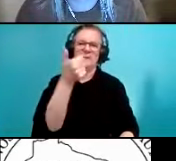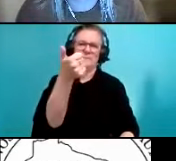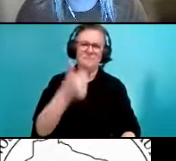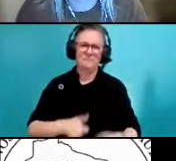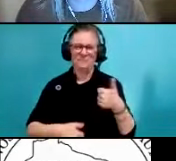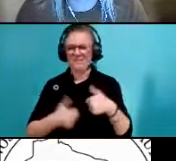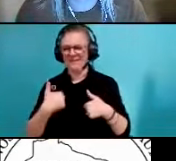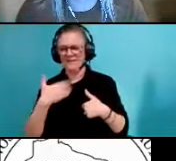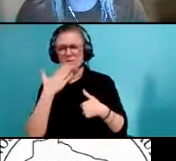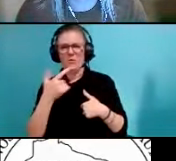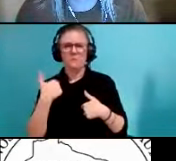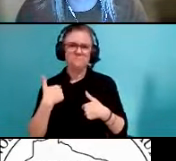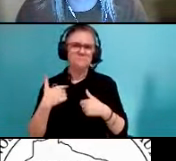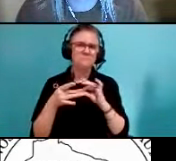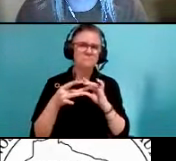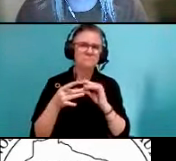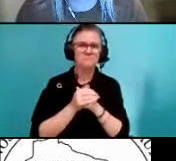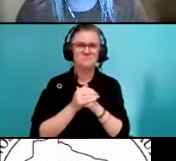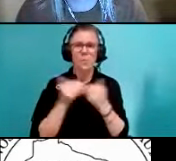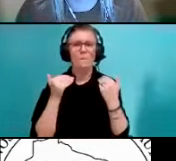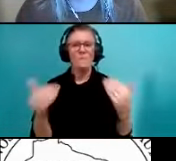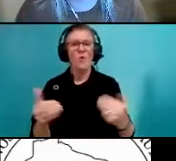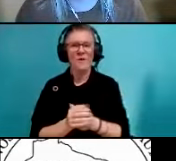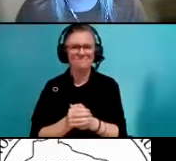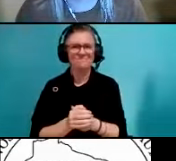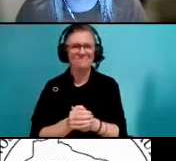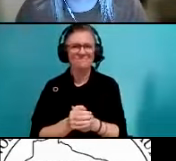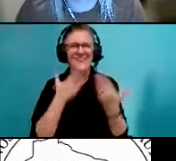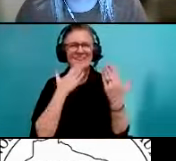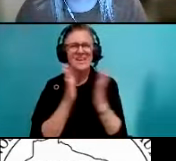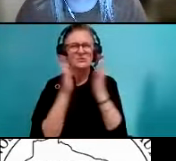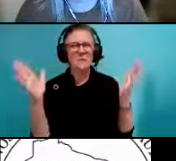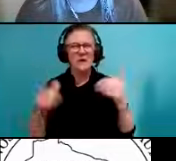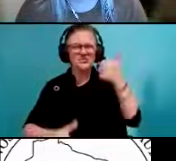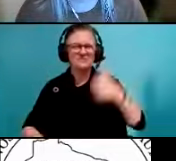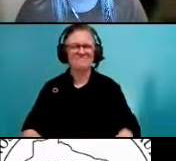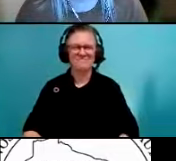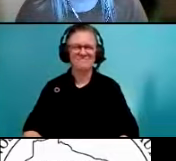options, and we'll move forward. So thank you so much.